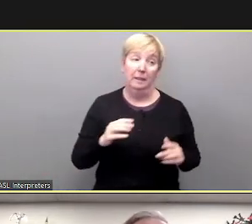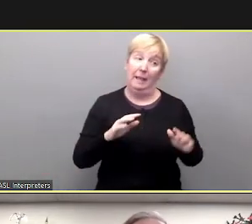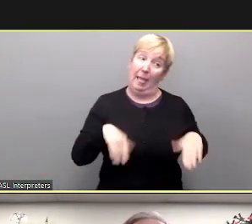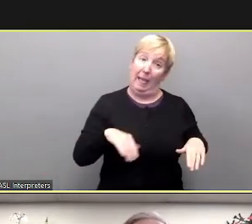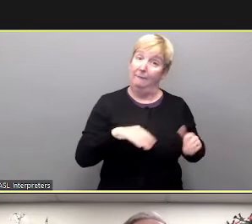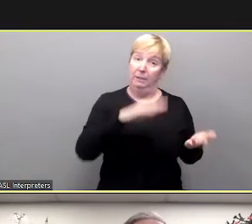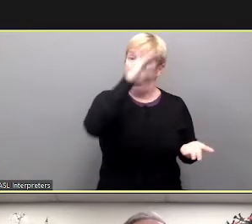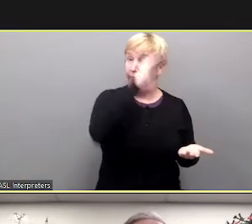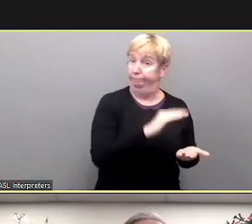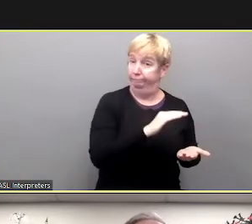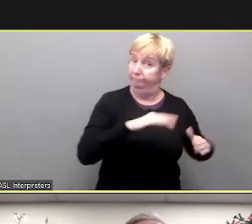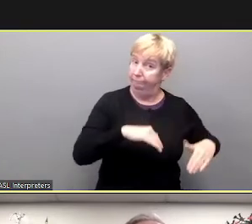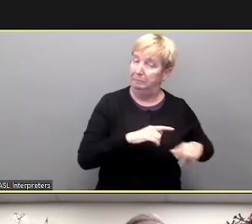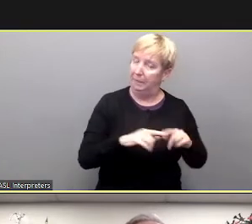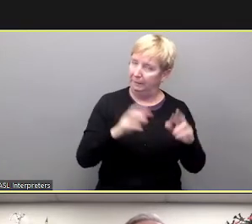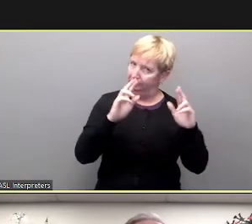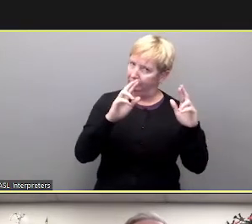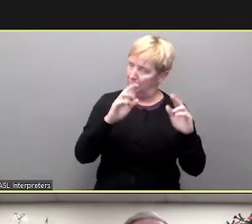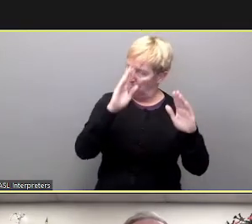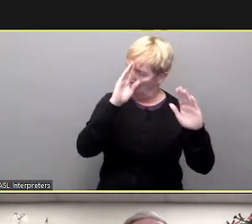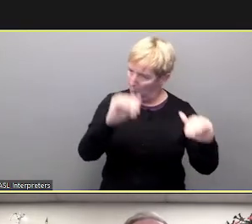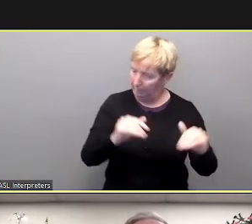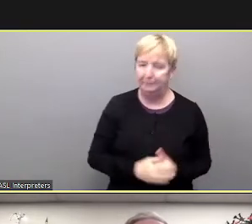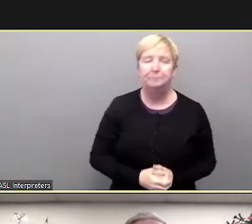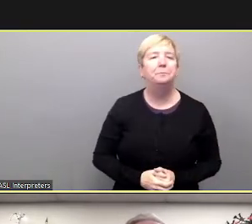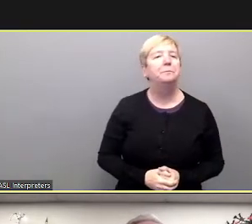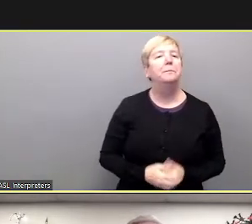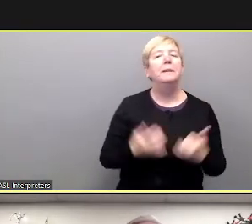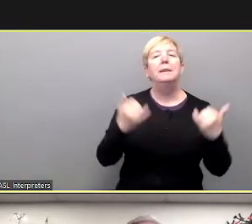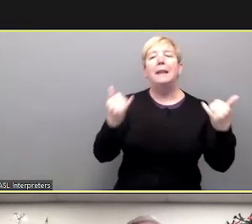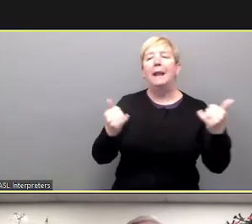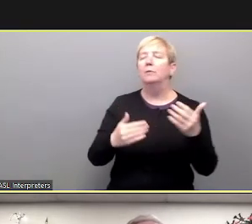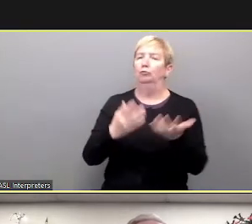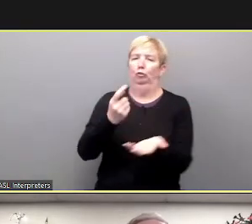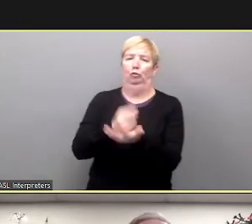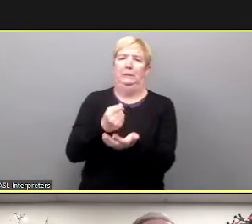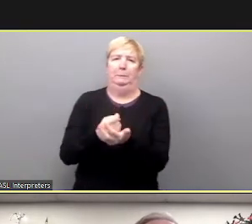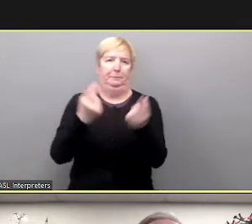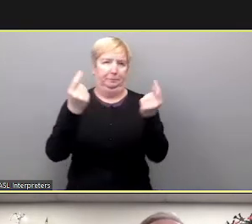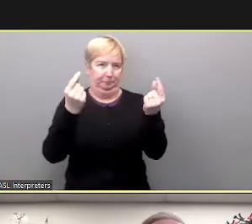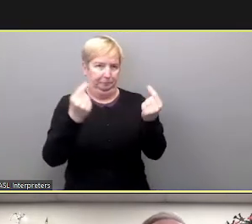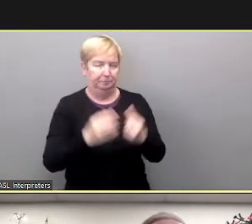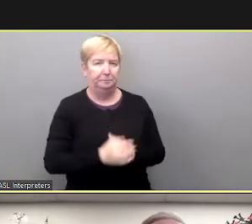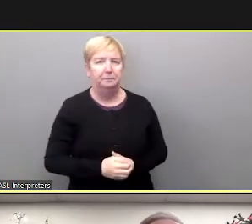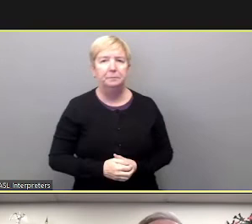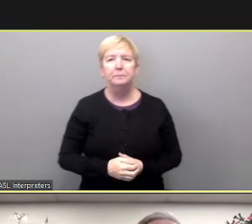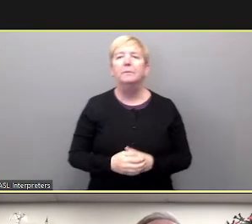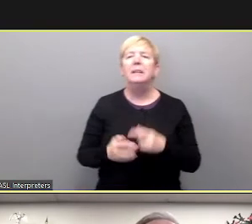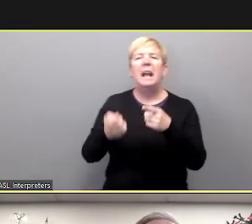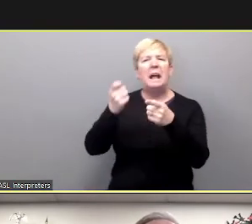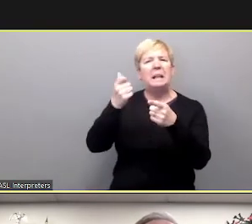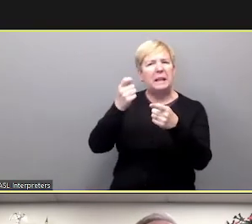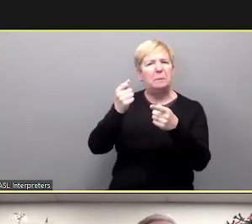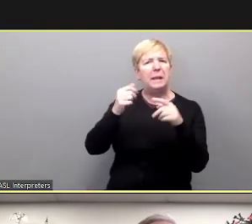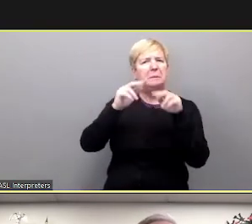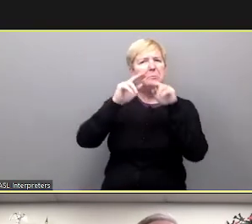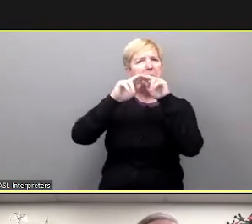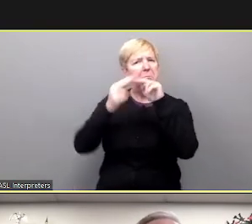slide, please. On treatments, next slide, you can see we had a little bit of a downtick. We had a